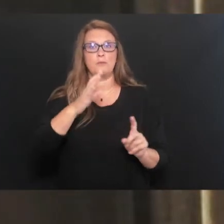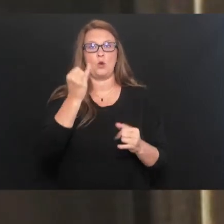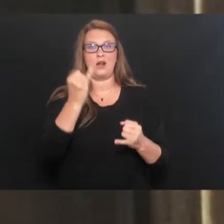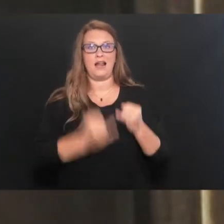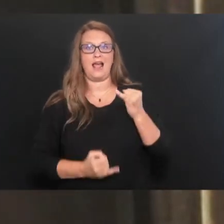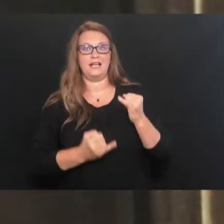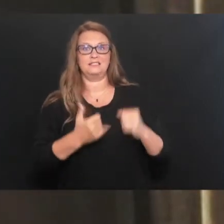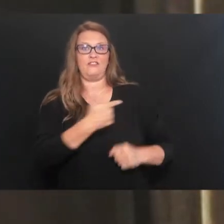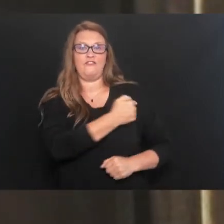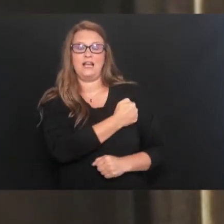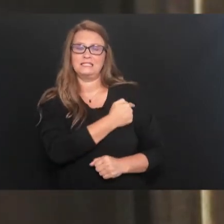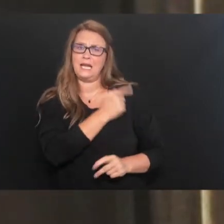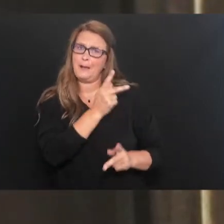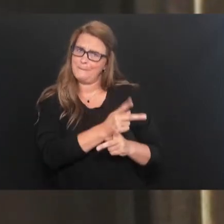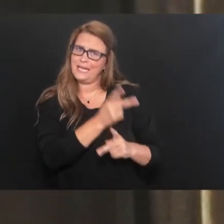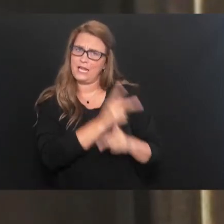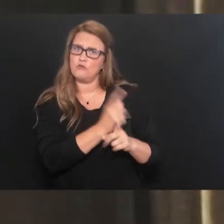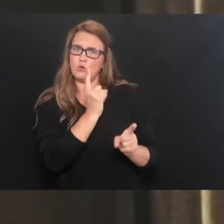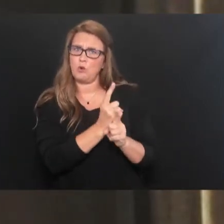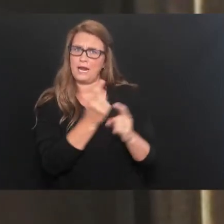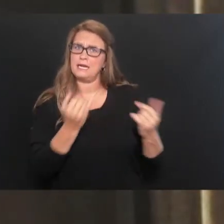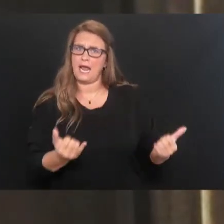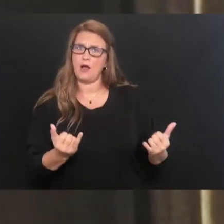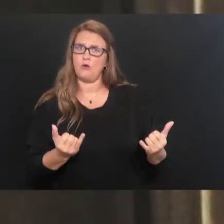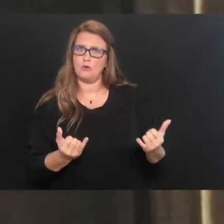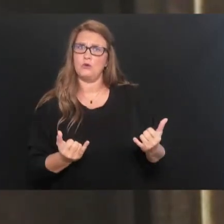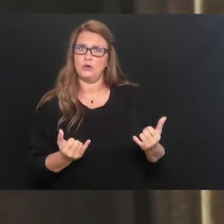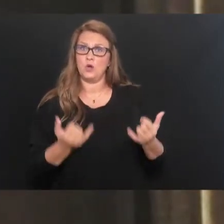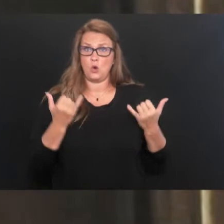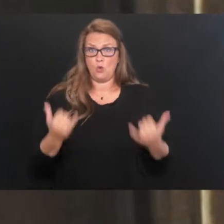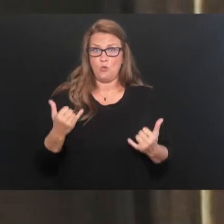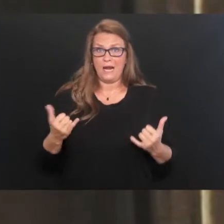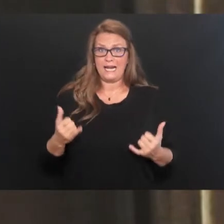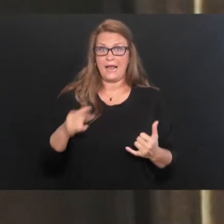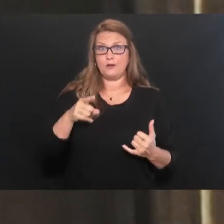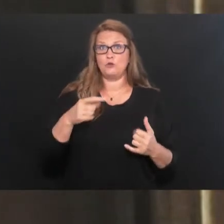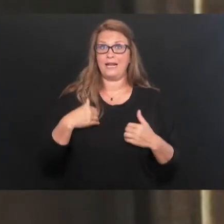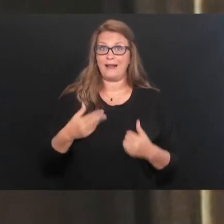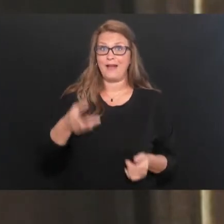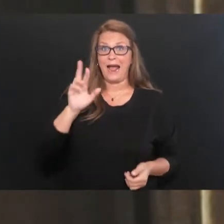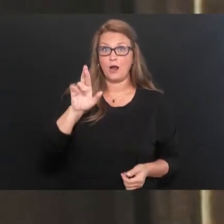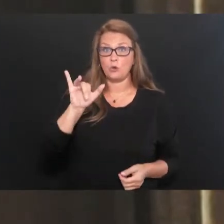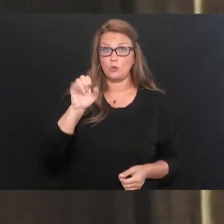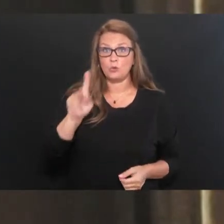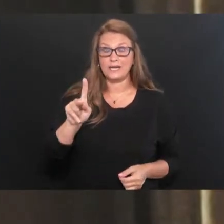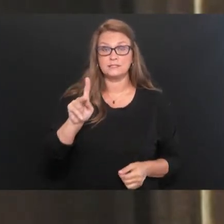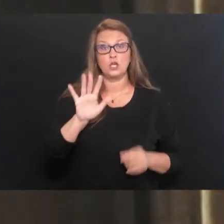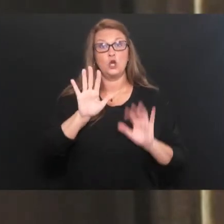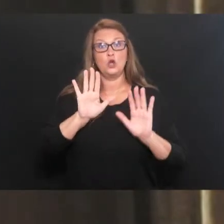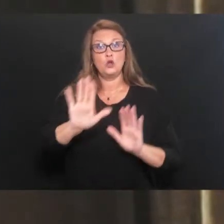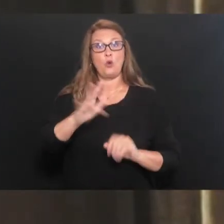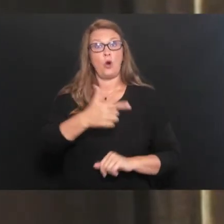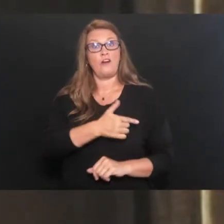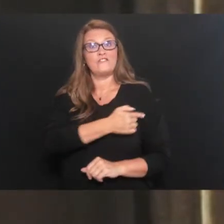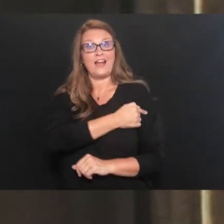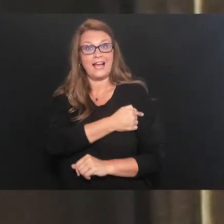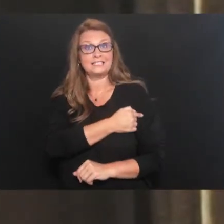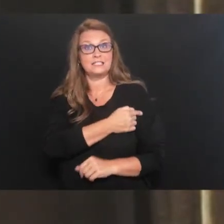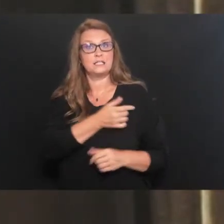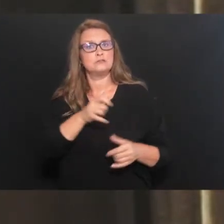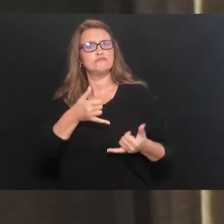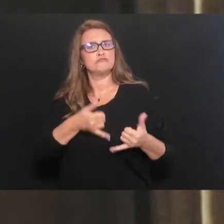vaccine, then be careful right now. It's a time that you could be at risk, although the vaccine that you've received should still be